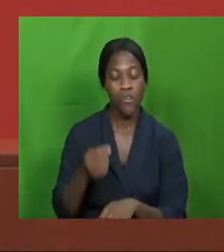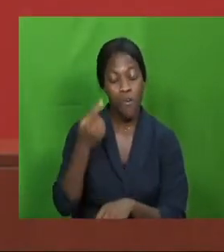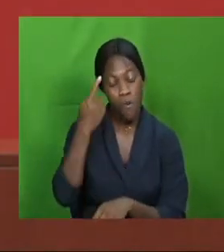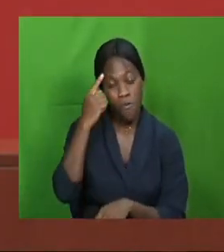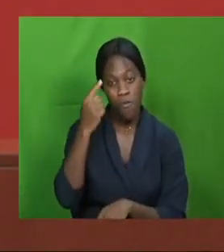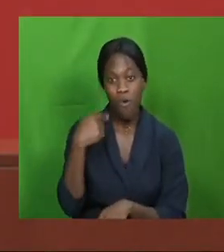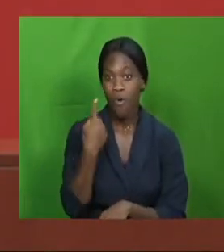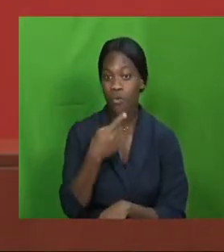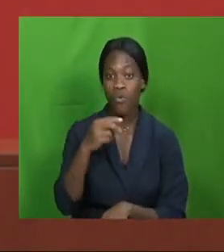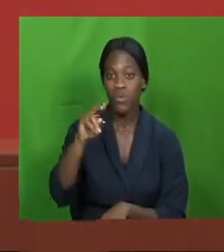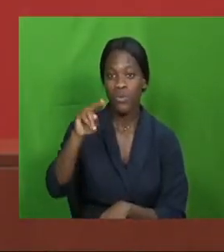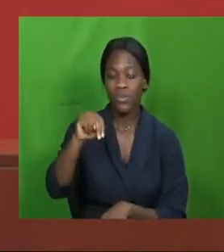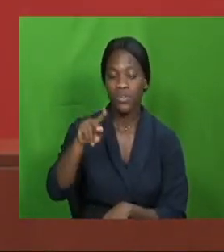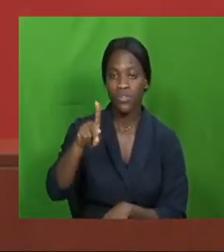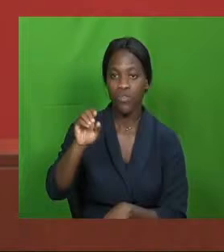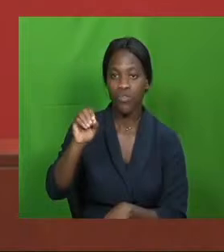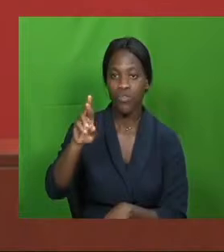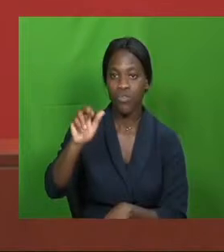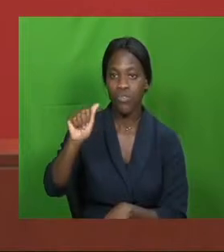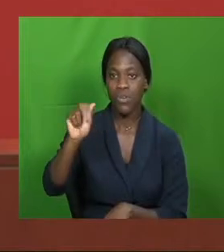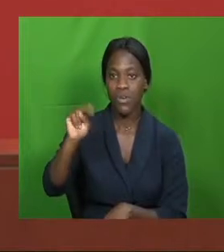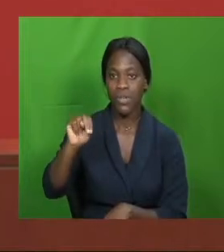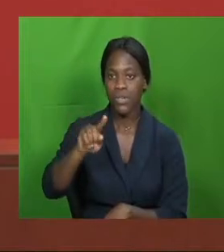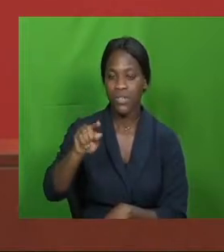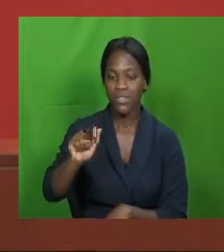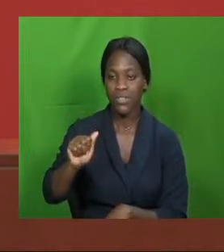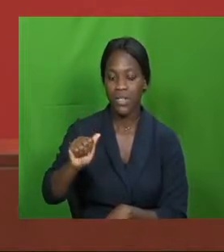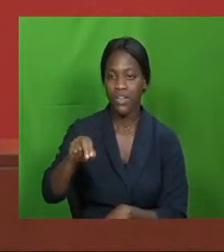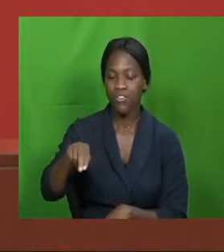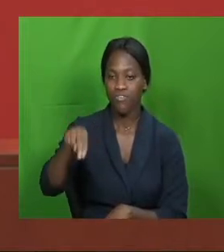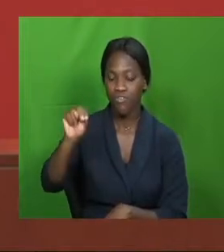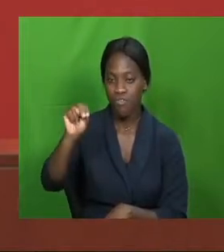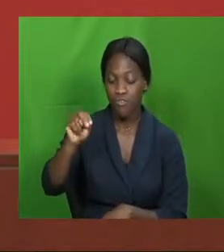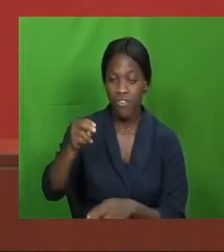North, Mr. Eric Amwate.